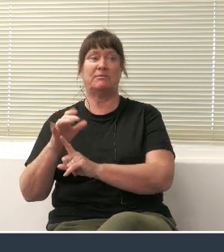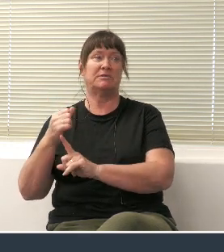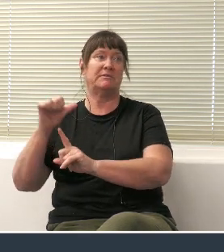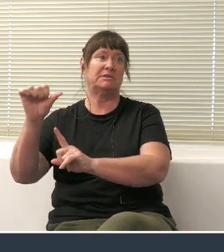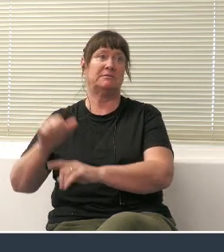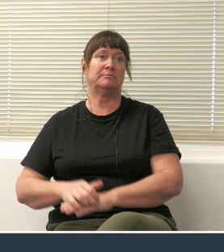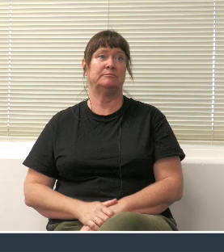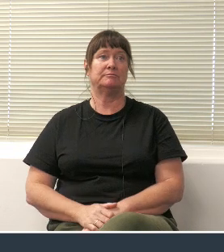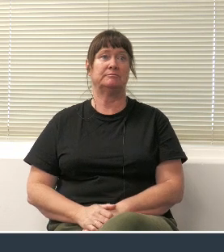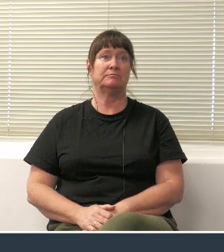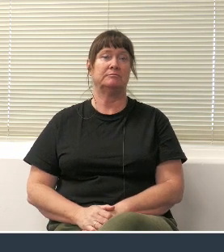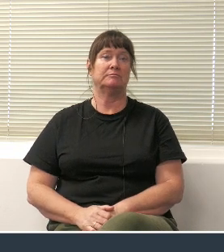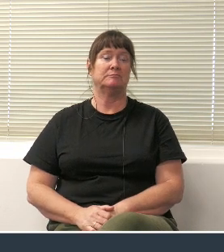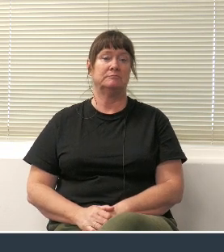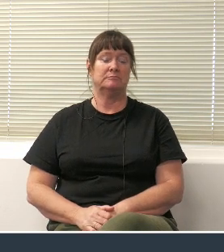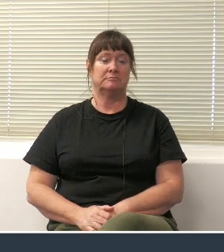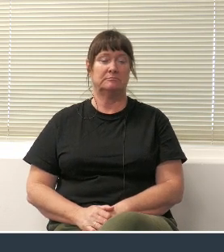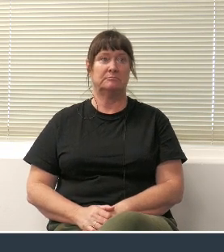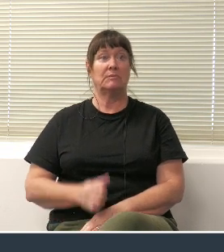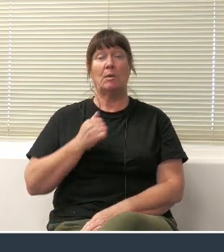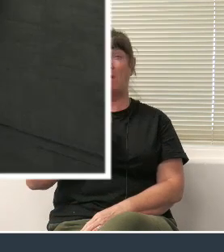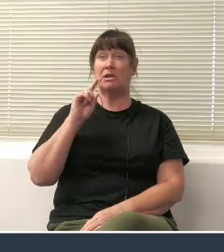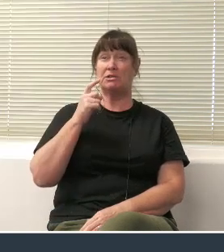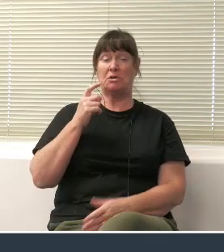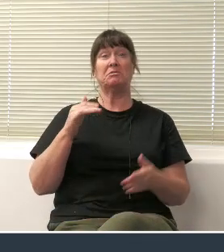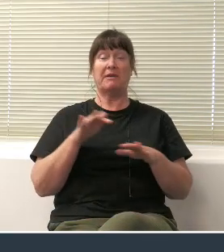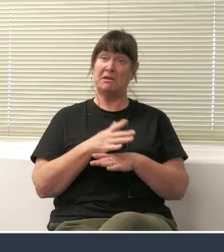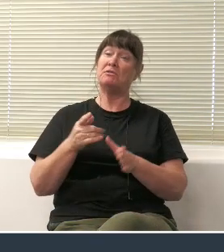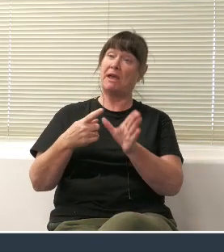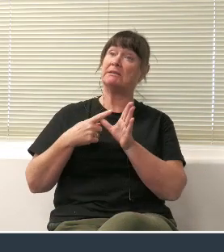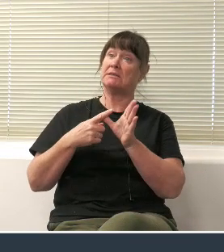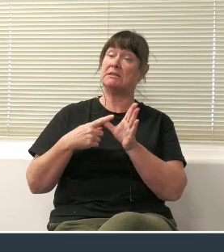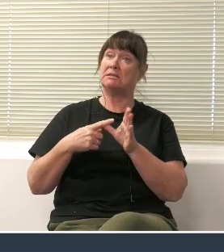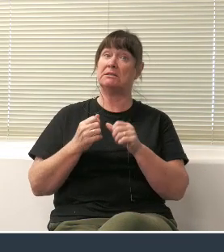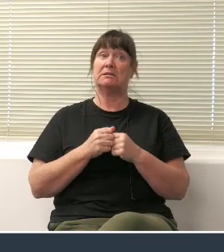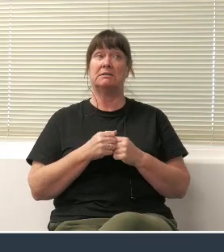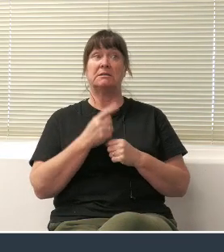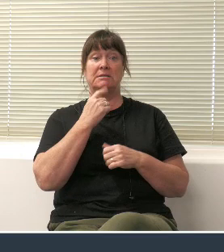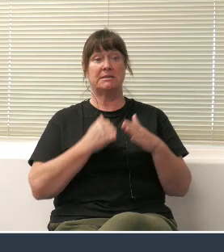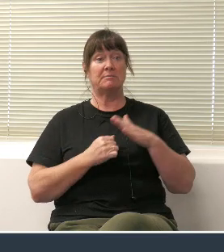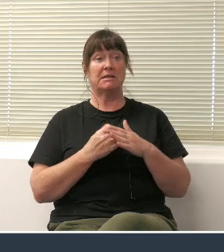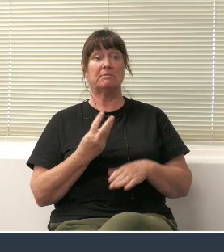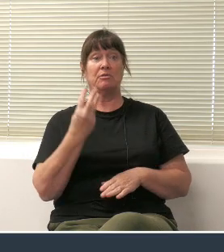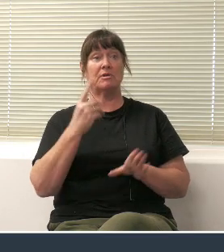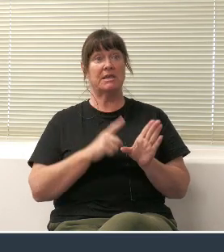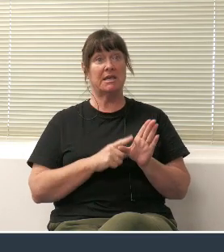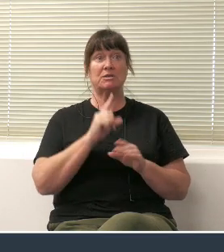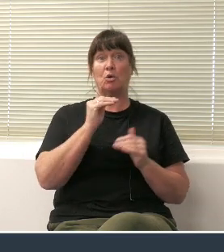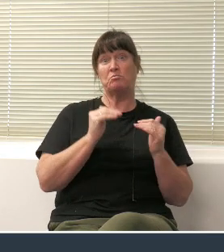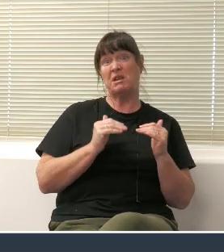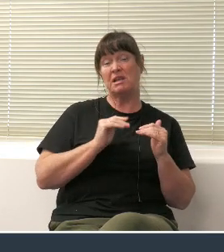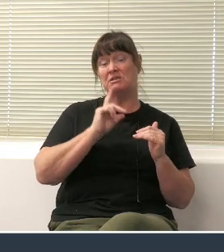Would you like to speak to that? I think my concerns have been covered, and it does say for a maximum of 3 years, so that could be